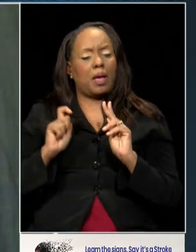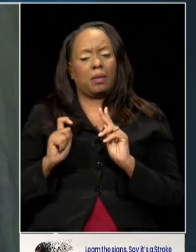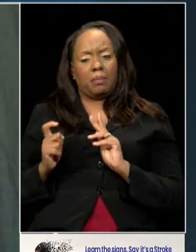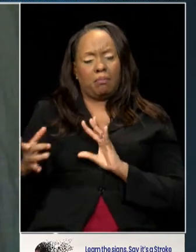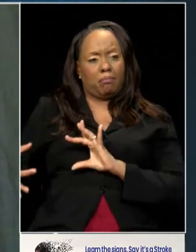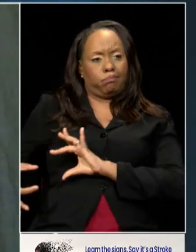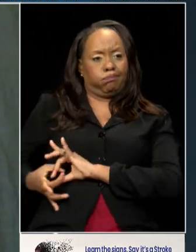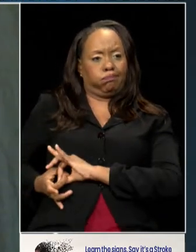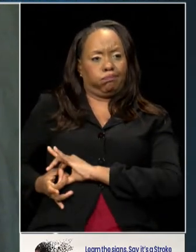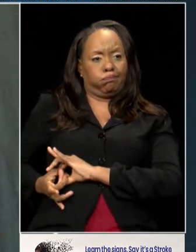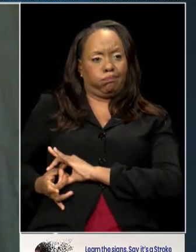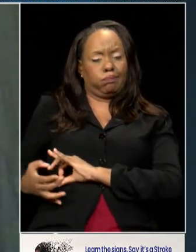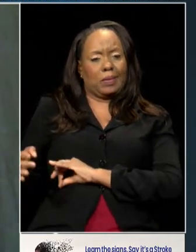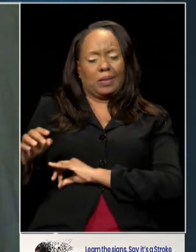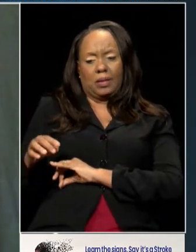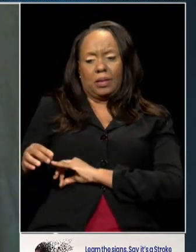And